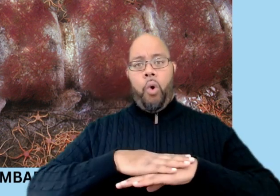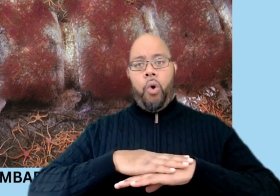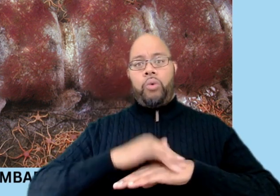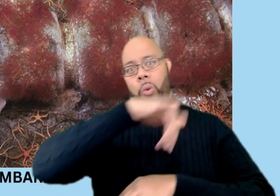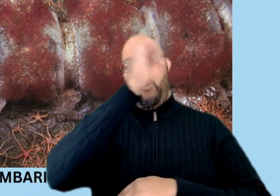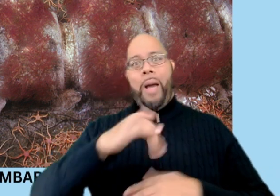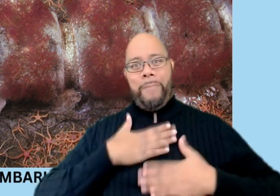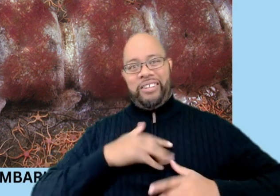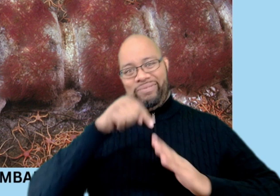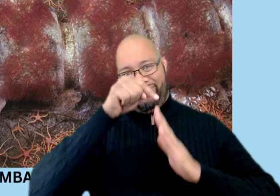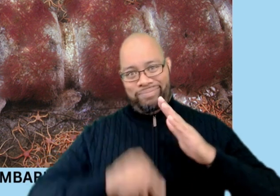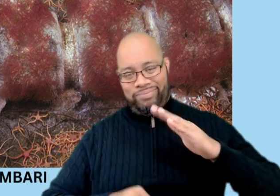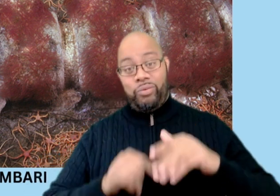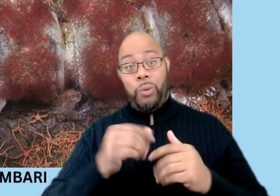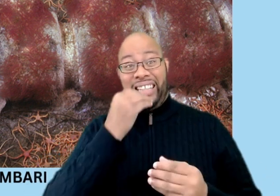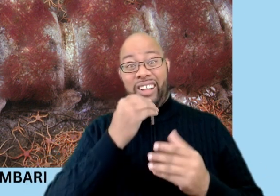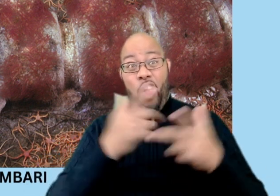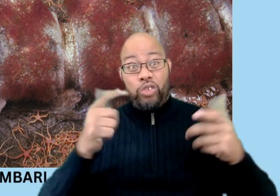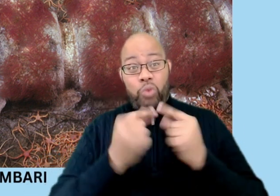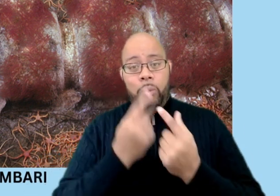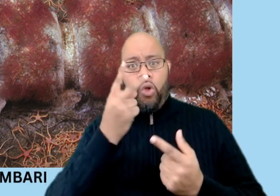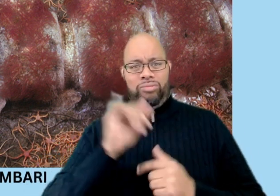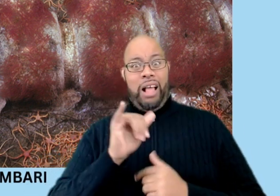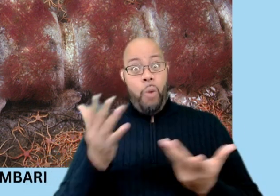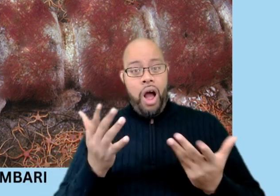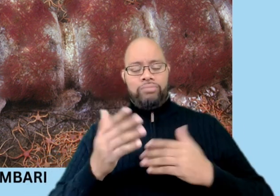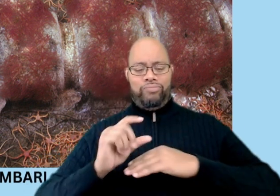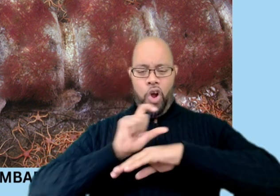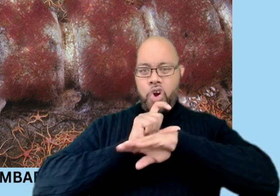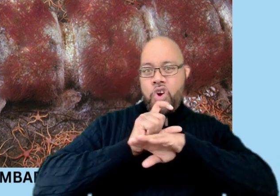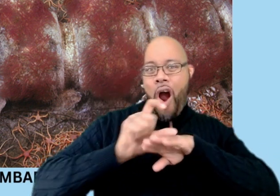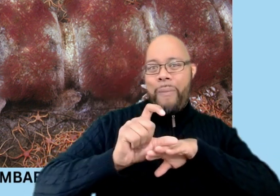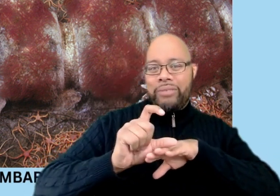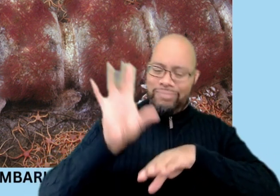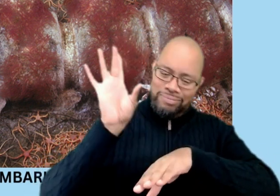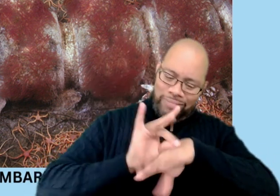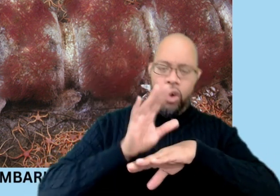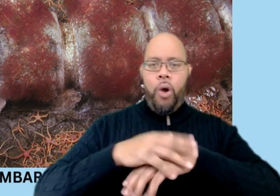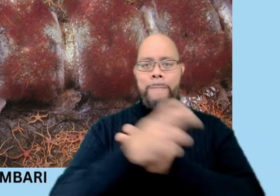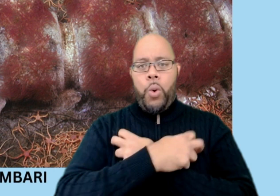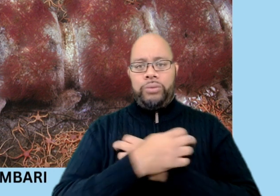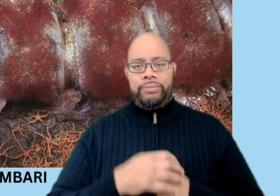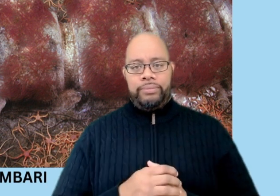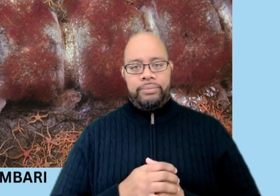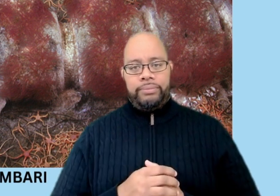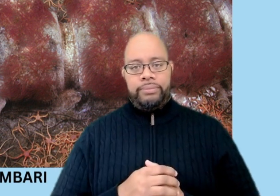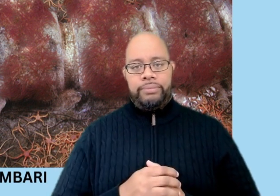on a whale fall. When feeding in large groups, the Osidax worms can look like a carpet adhered to the